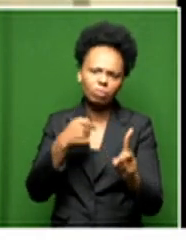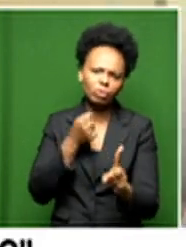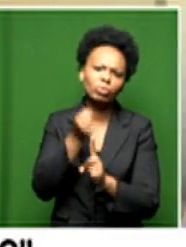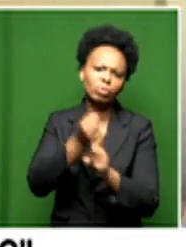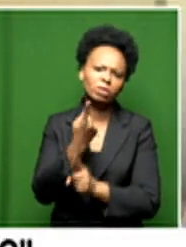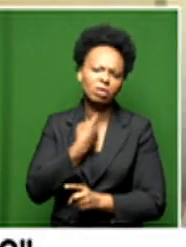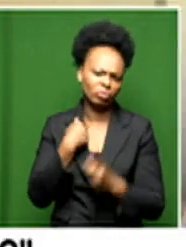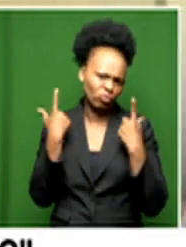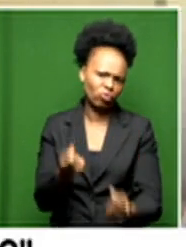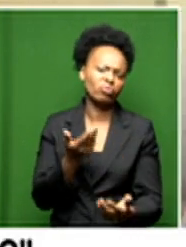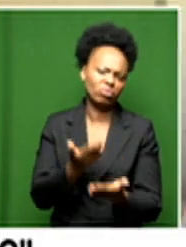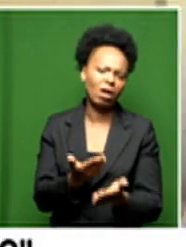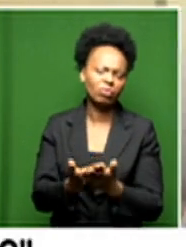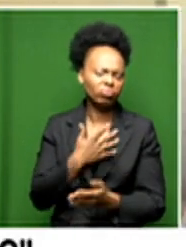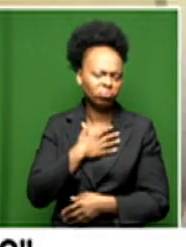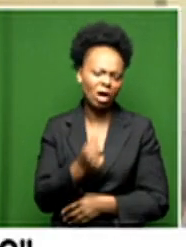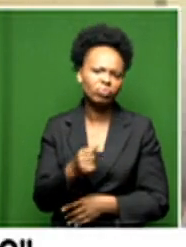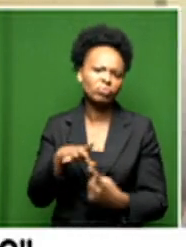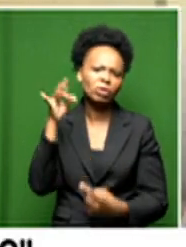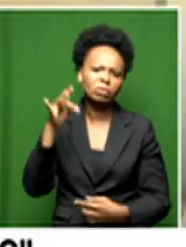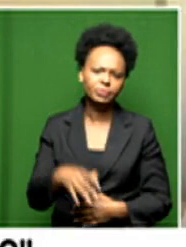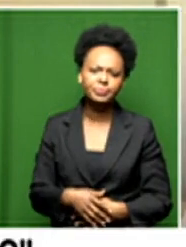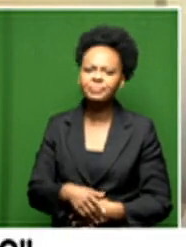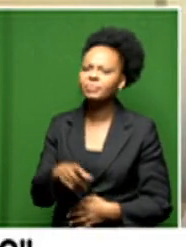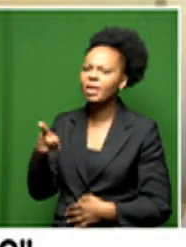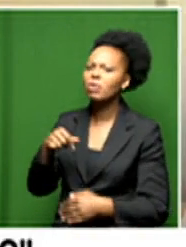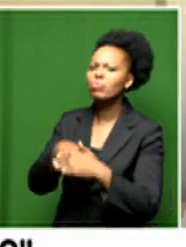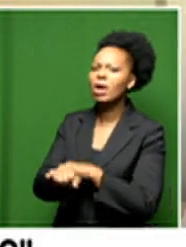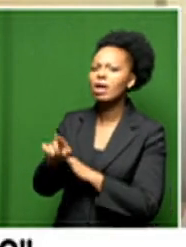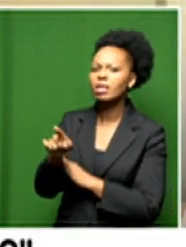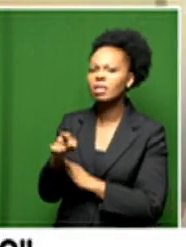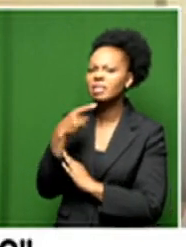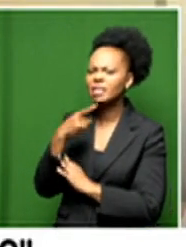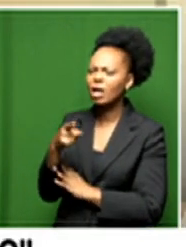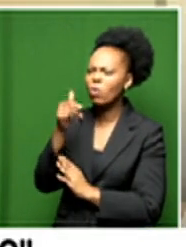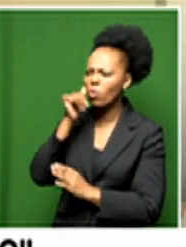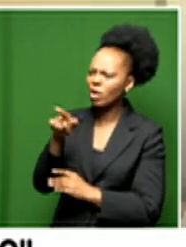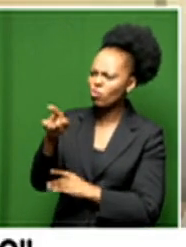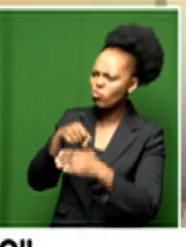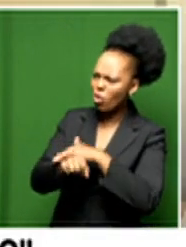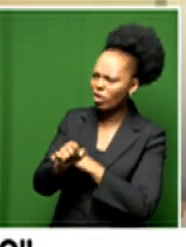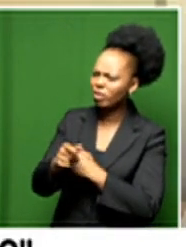Okay. And speak to us about the story that you share about your birth that you describe as a tragedy.